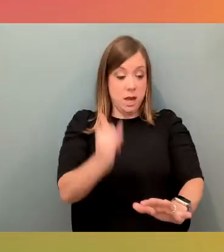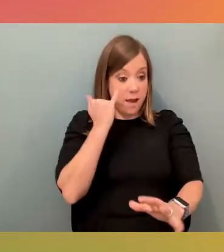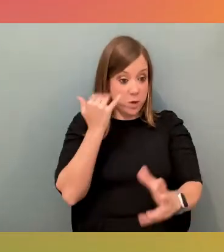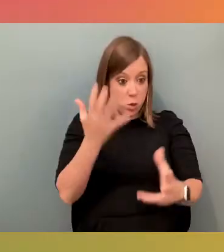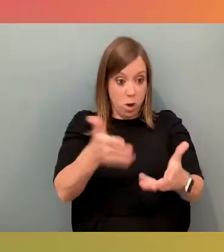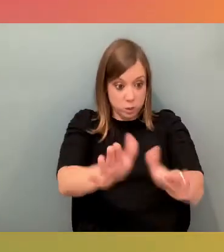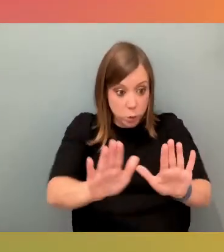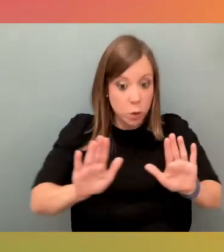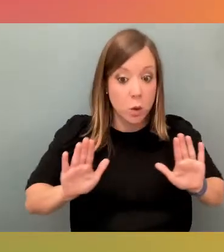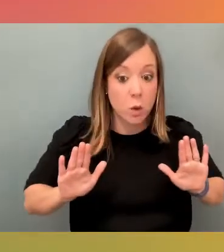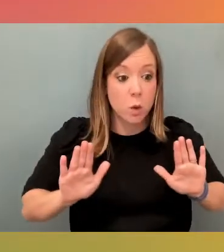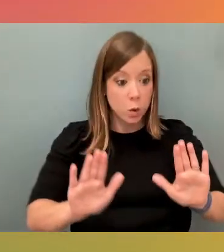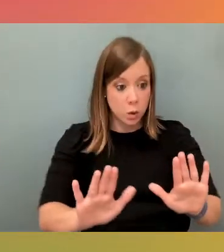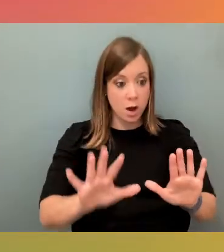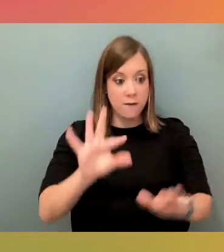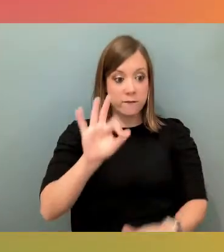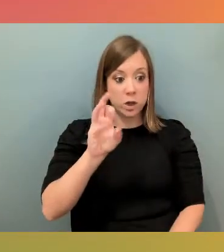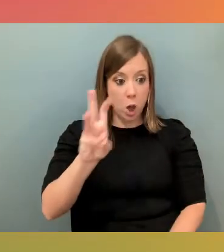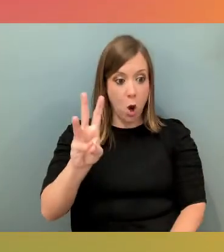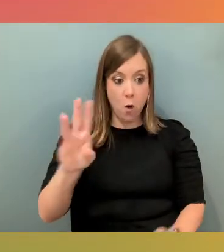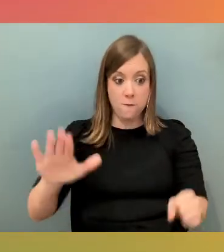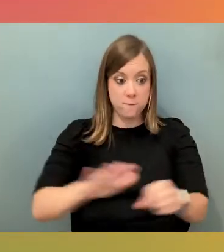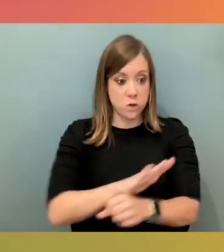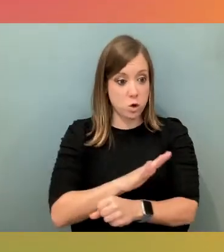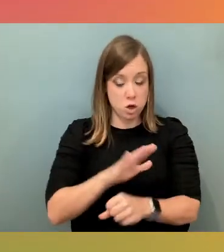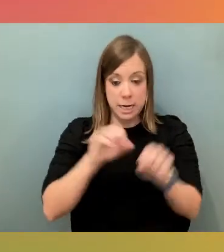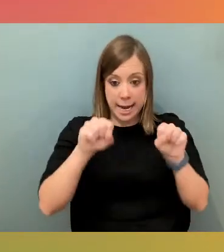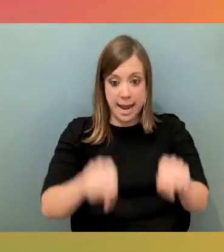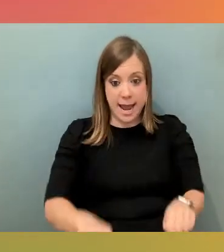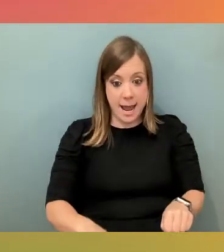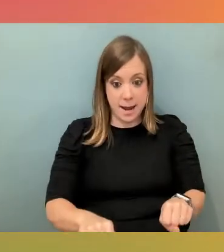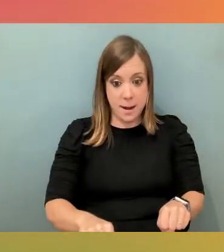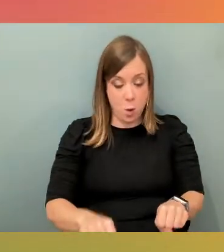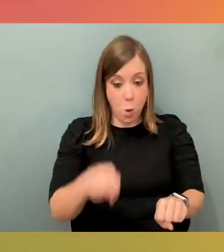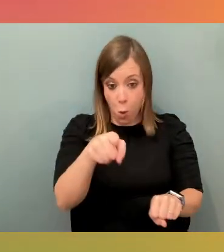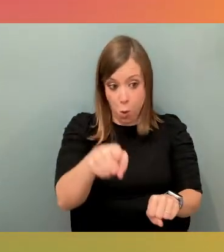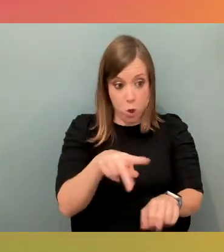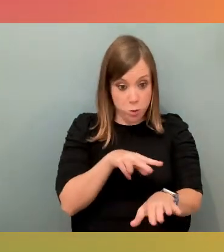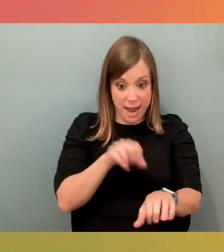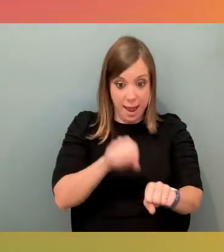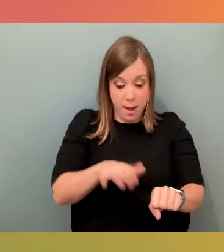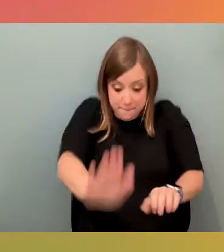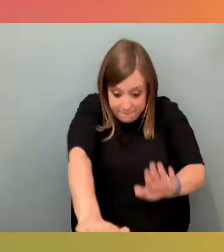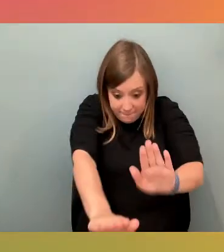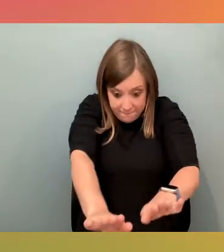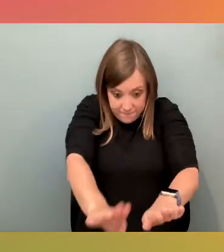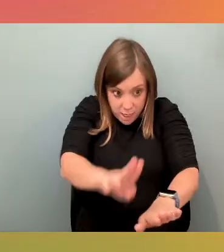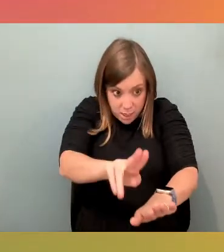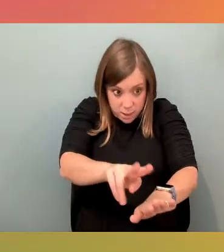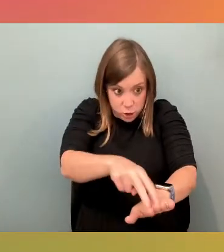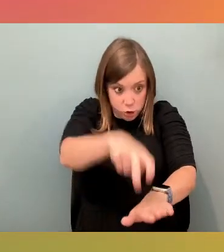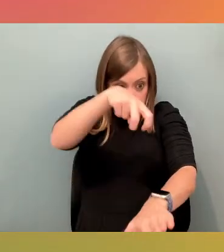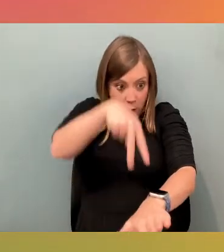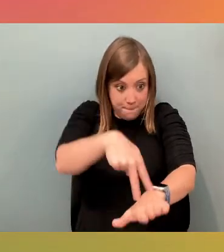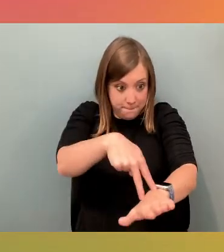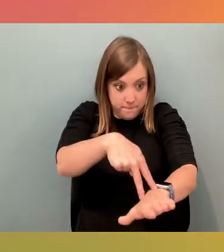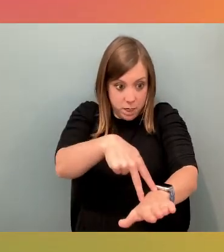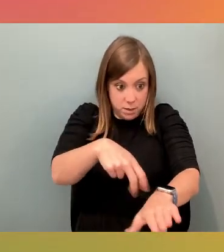can plant your hands, shift your weight forward, and maybe jump back to plank. Maybe flow through